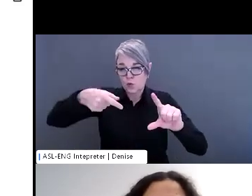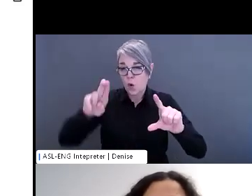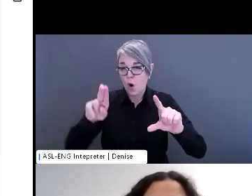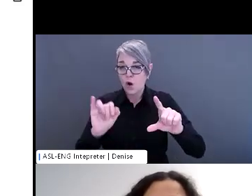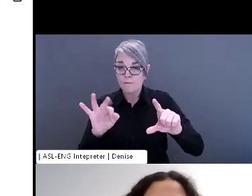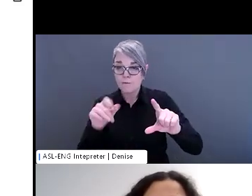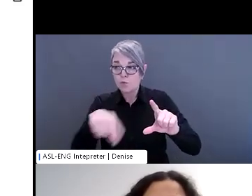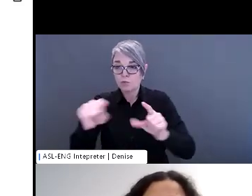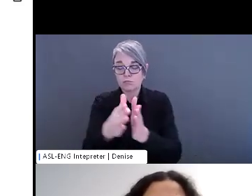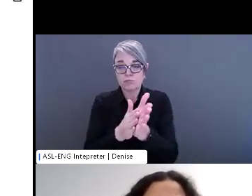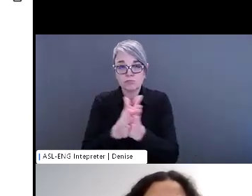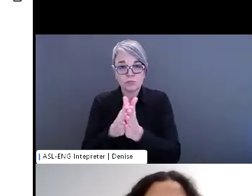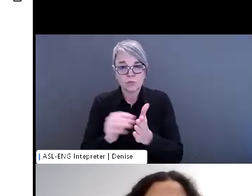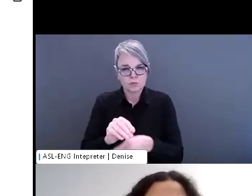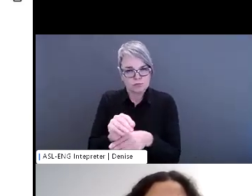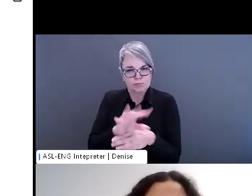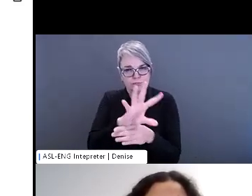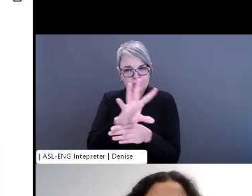so.